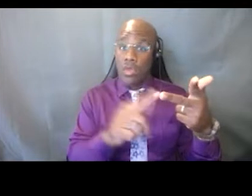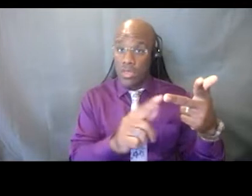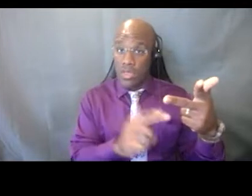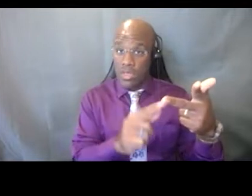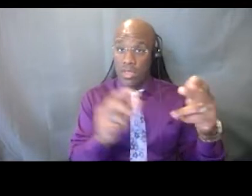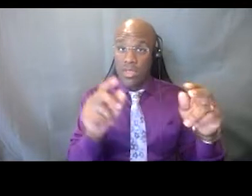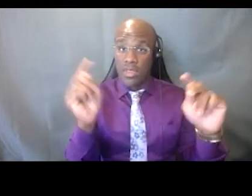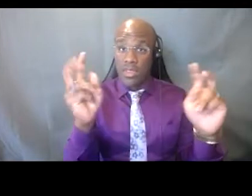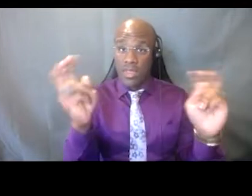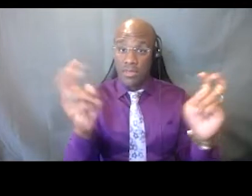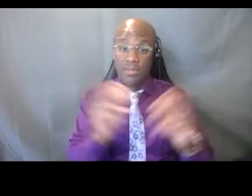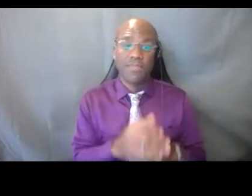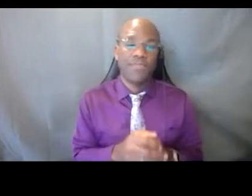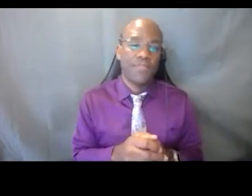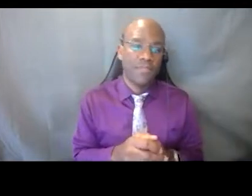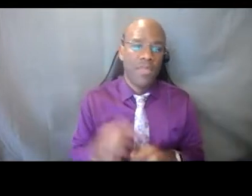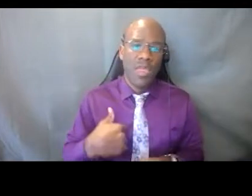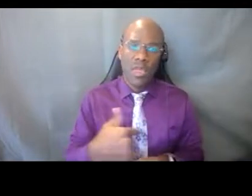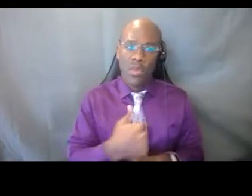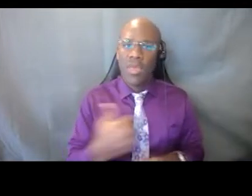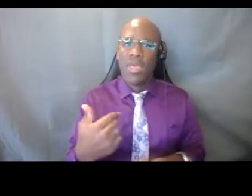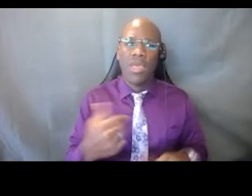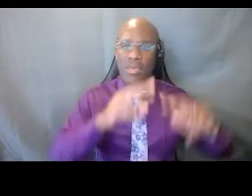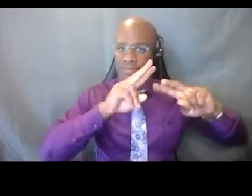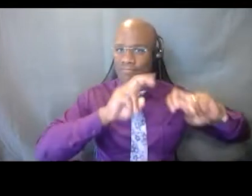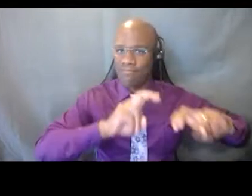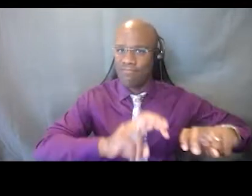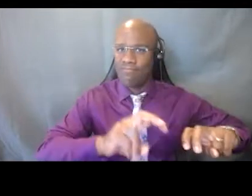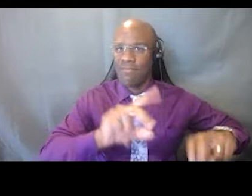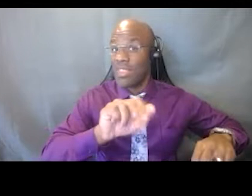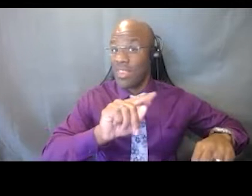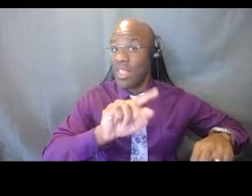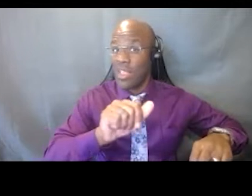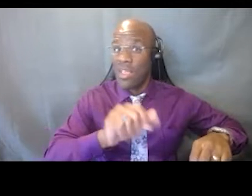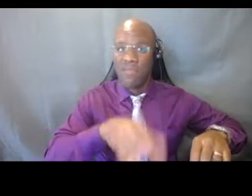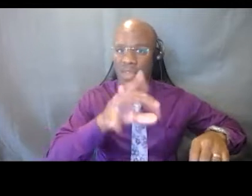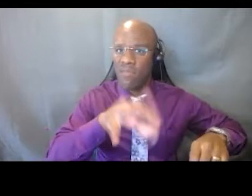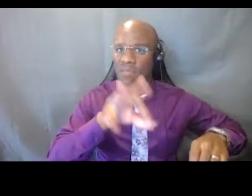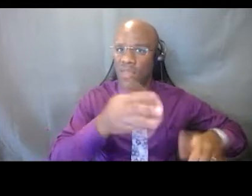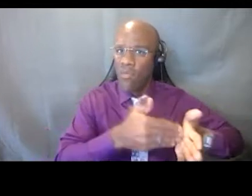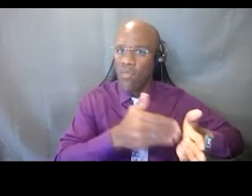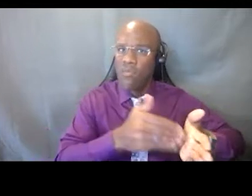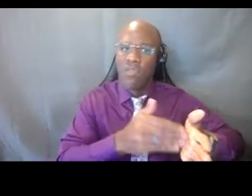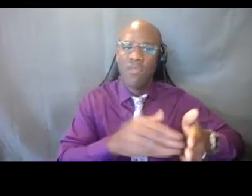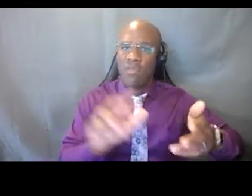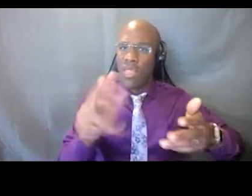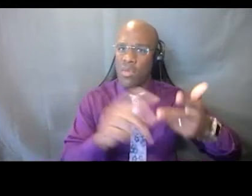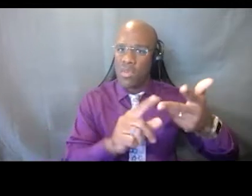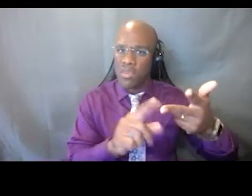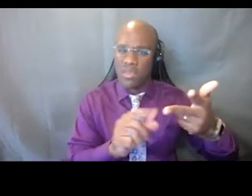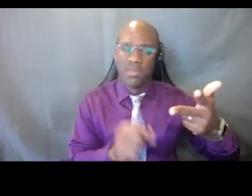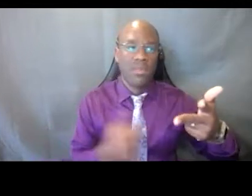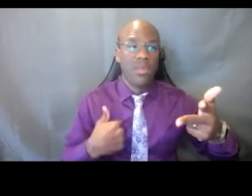during multiple phases of analysis of the data. And during the third analysis of this data,